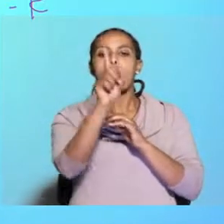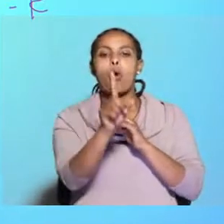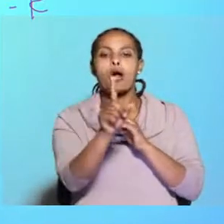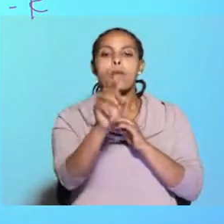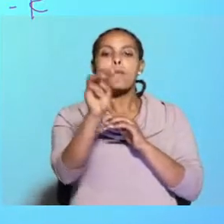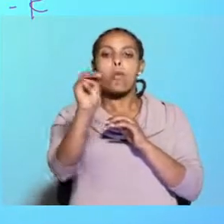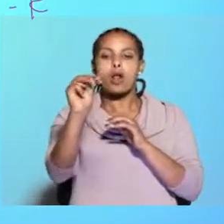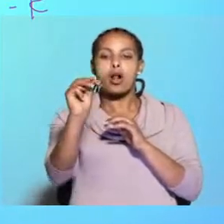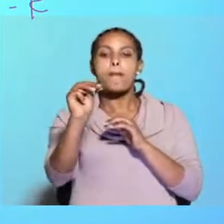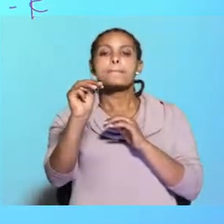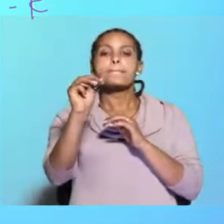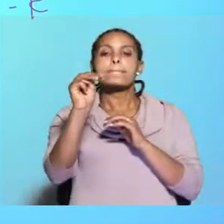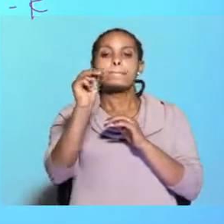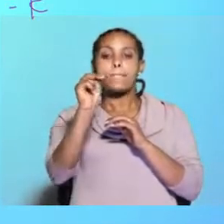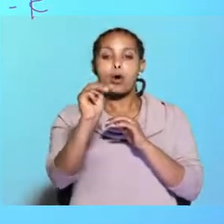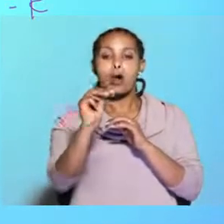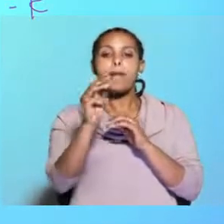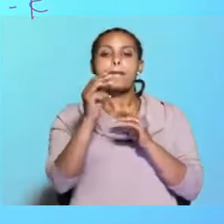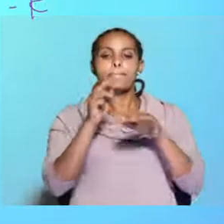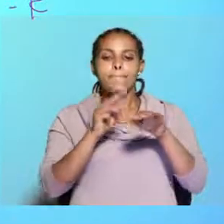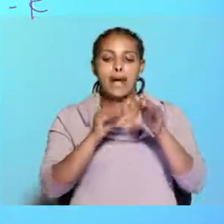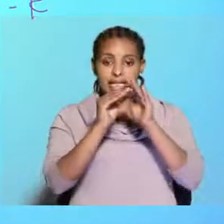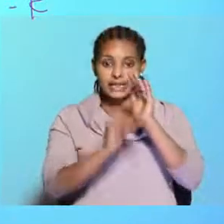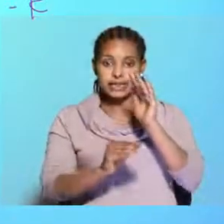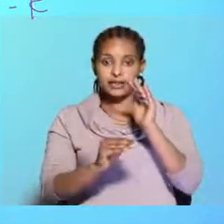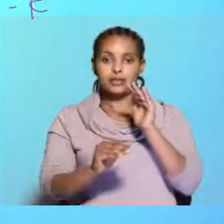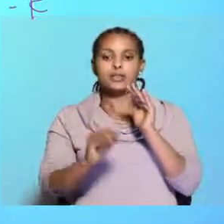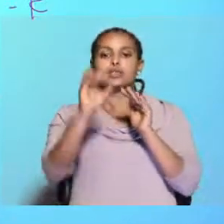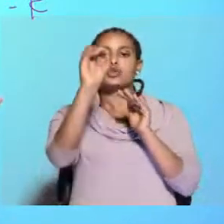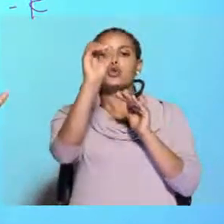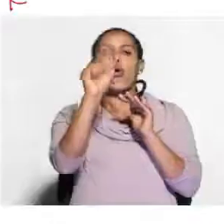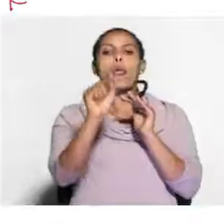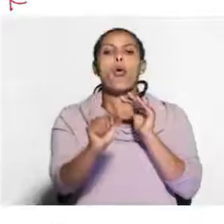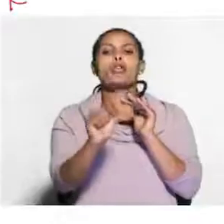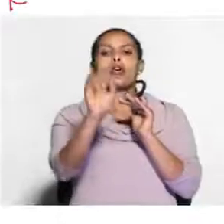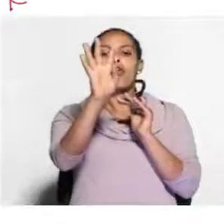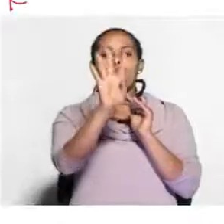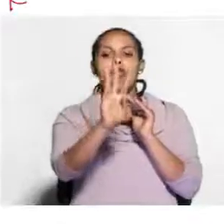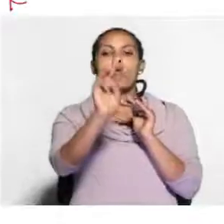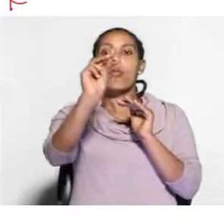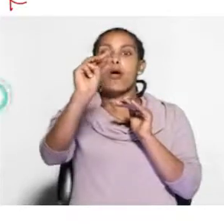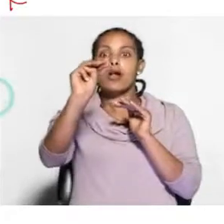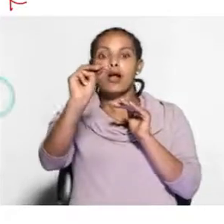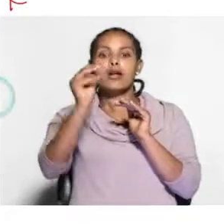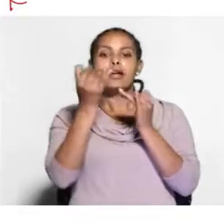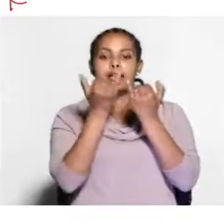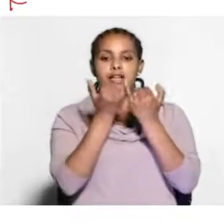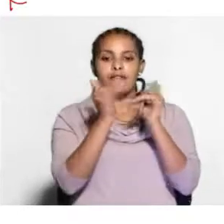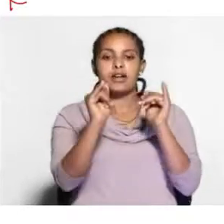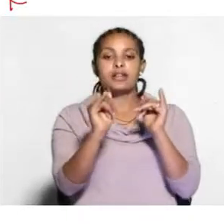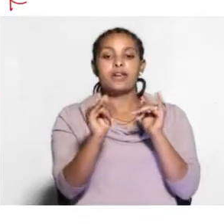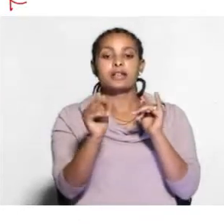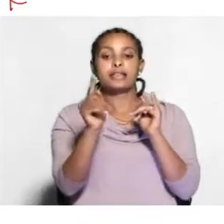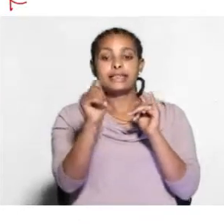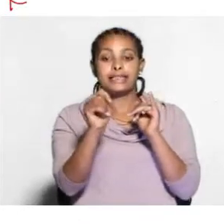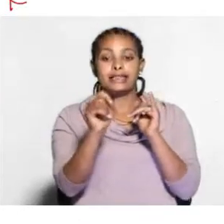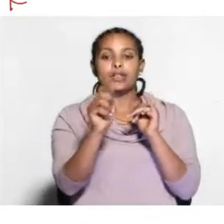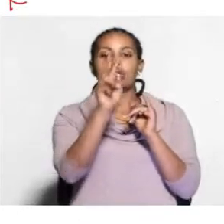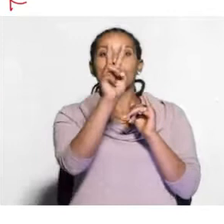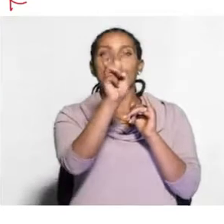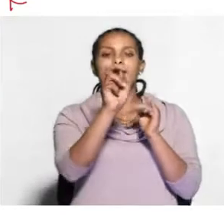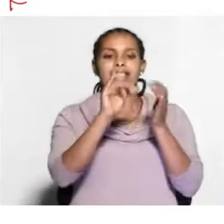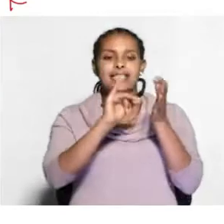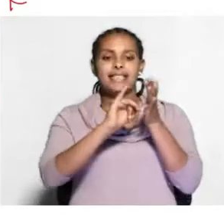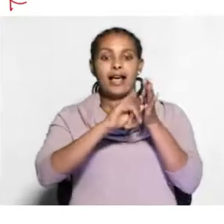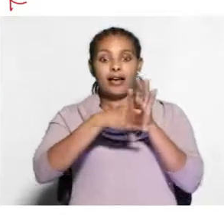0.1 molar minus initial concentration is 0.4 molar divided by t is 20